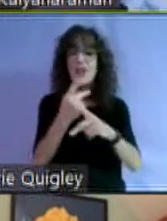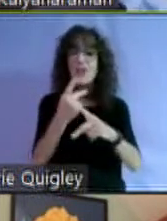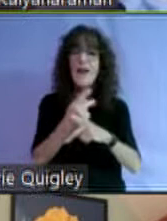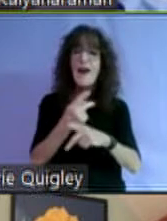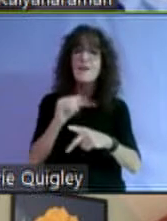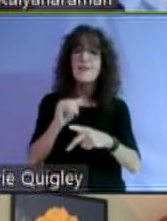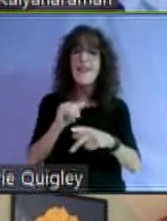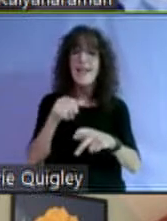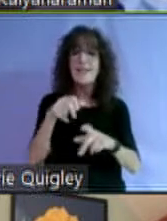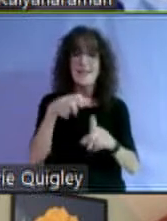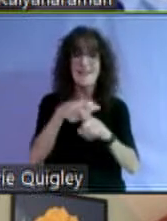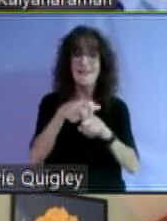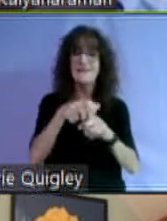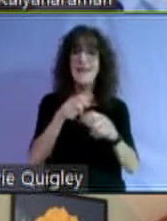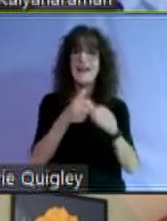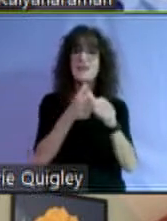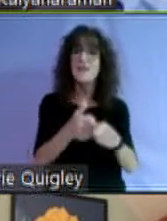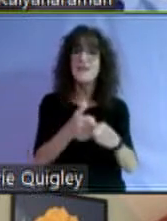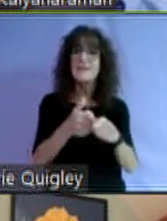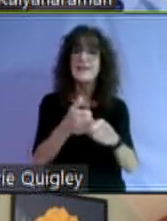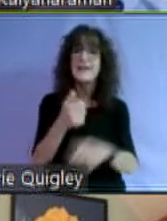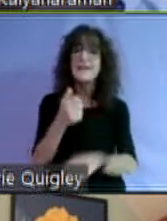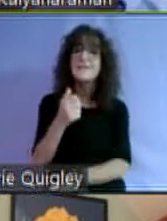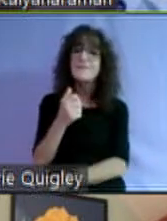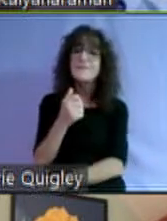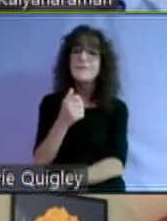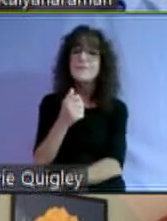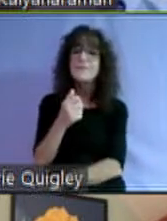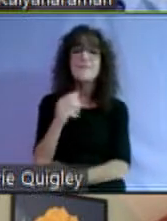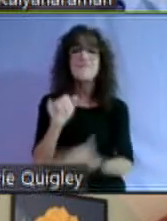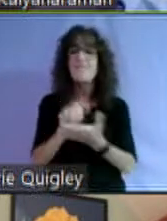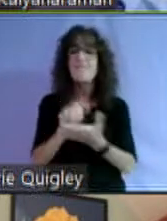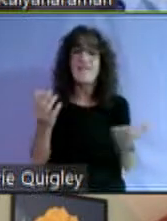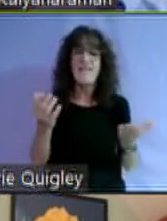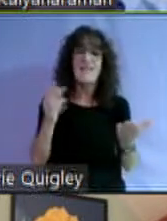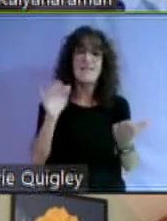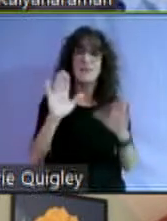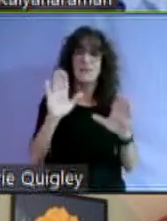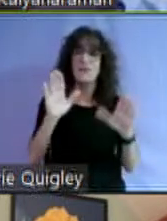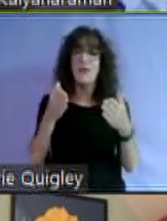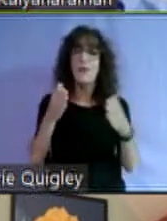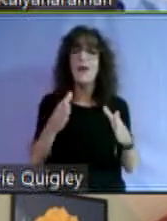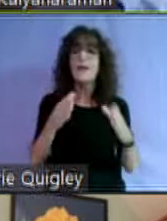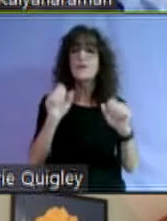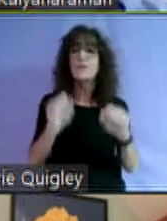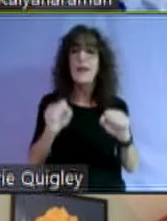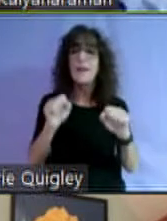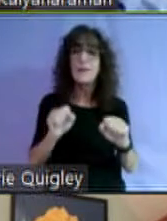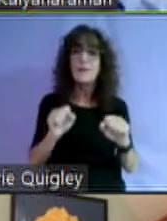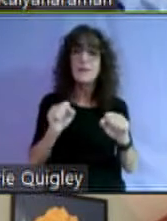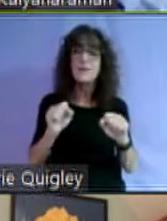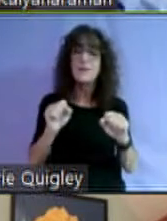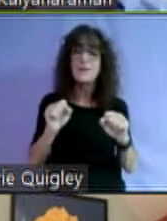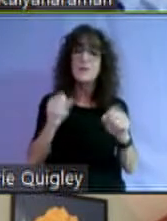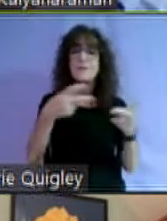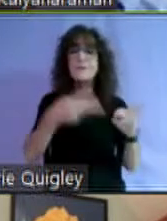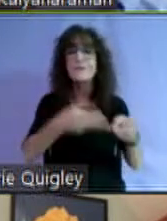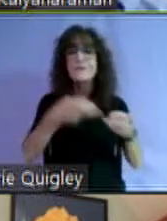to the beginning of July. But that said, it's really a great way to be able to pull out some of